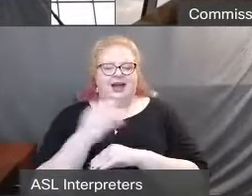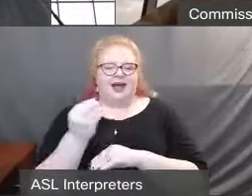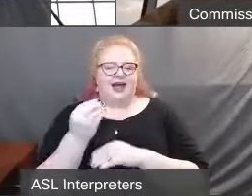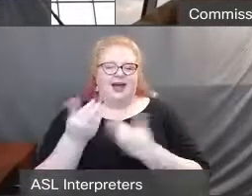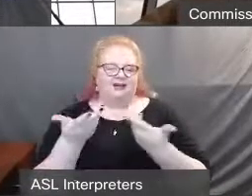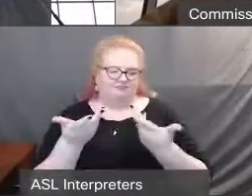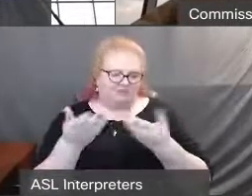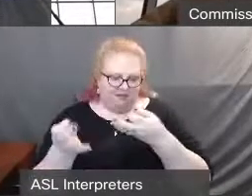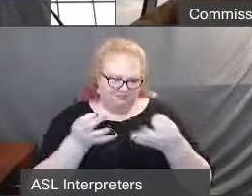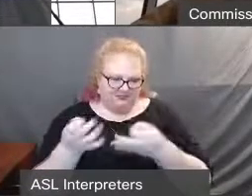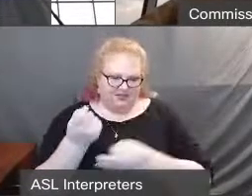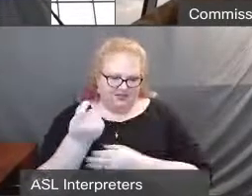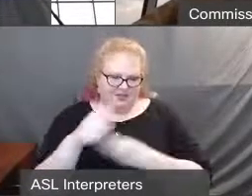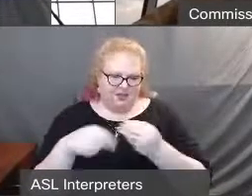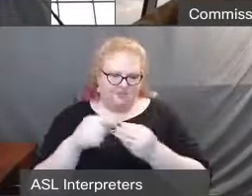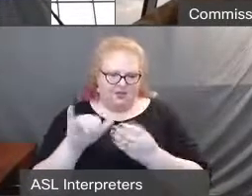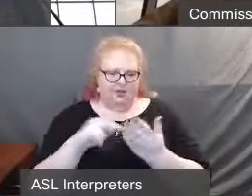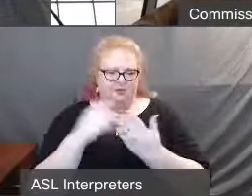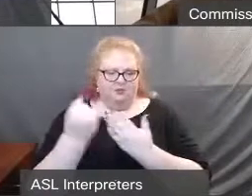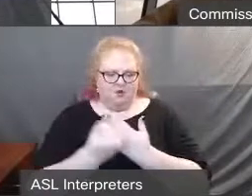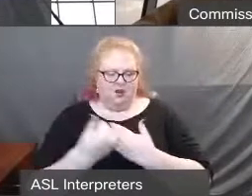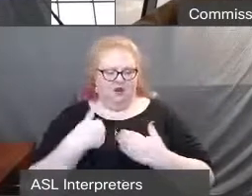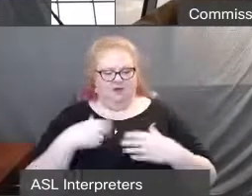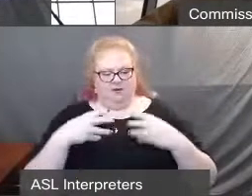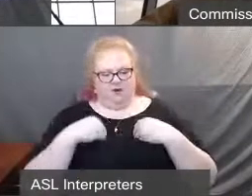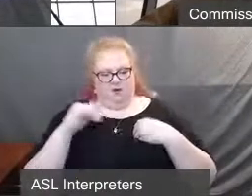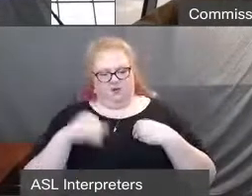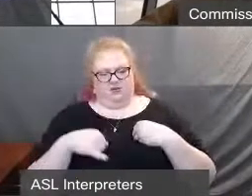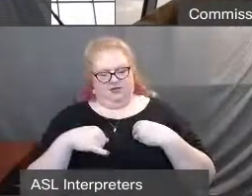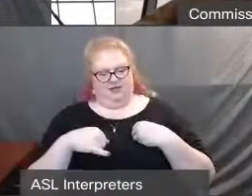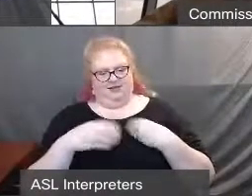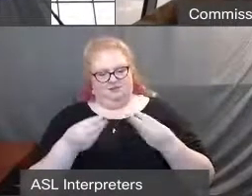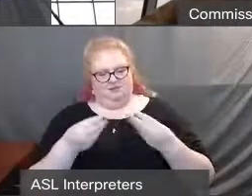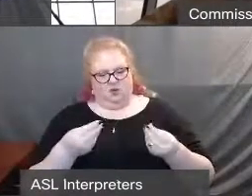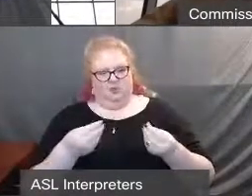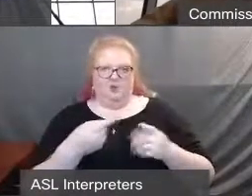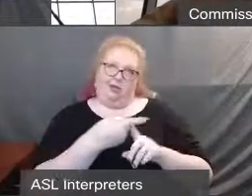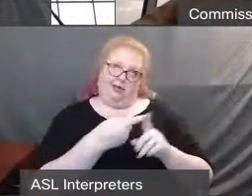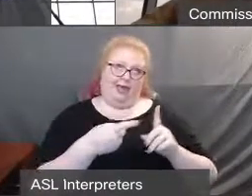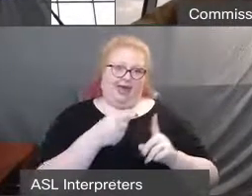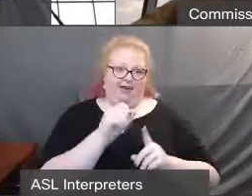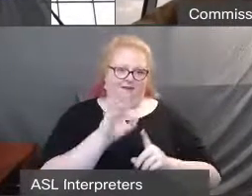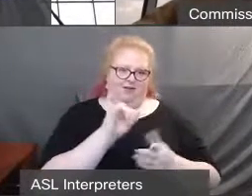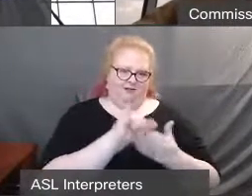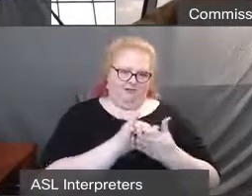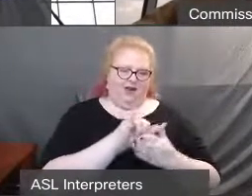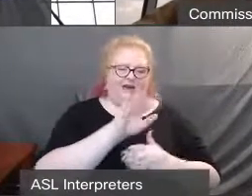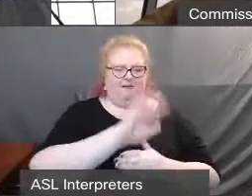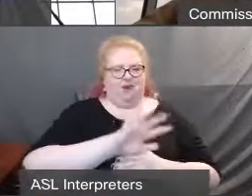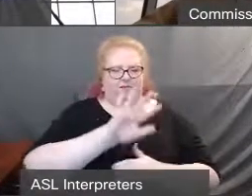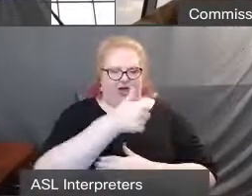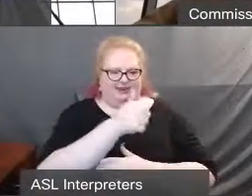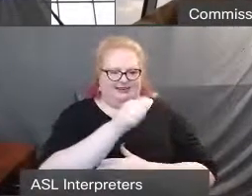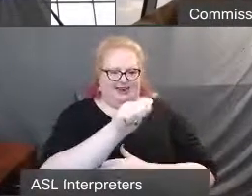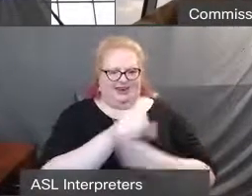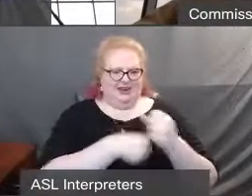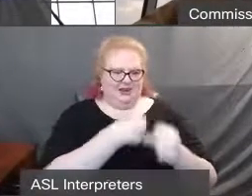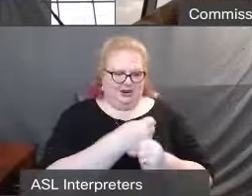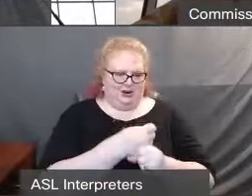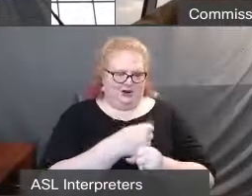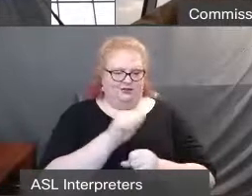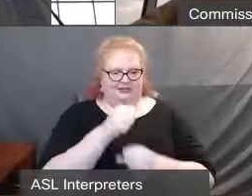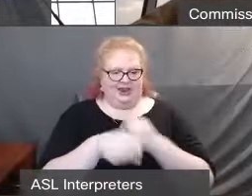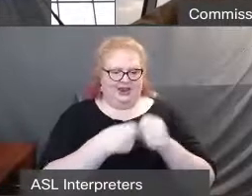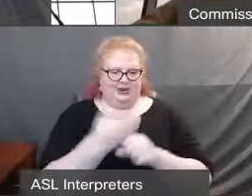this project. I've owned this property for about part of it, half of it, for about 10 years. About 10 years ago, in front